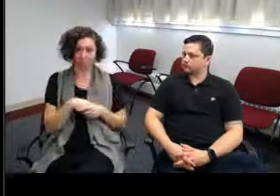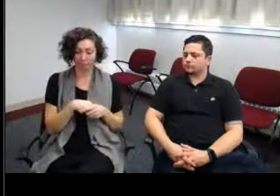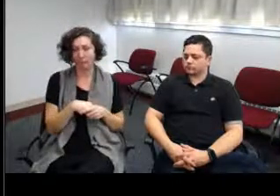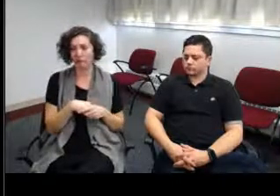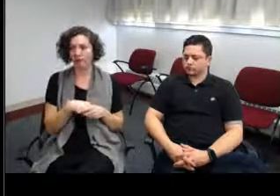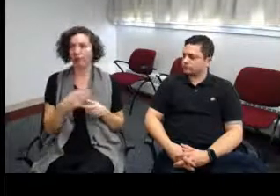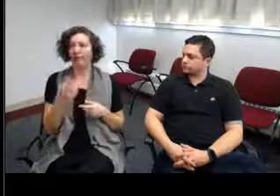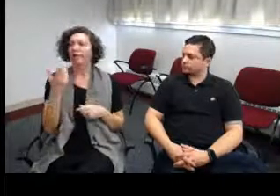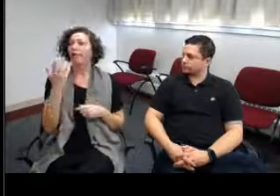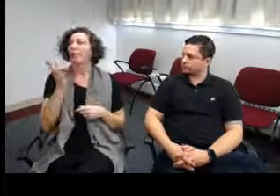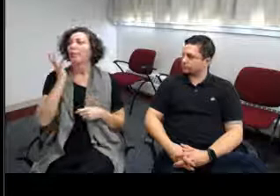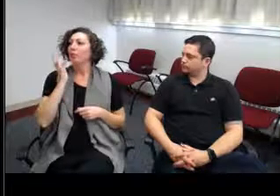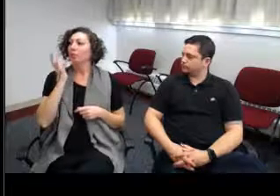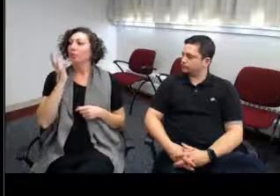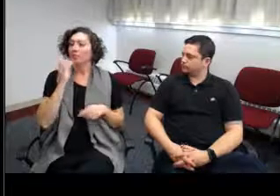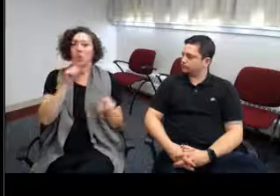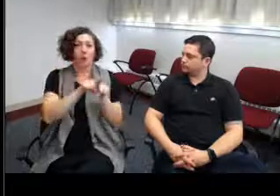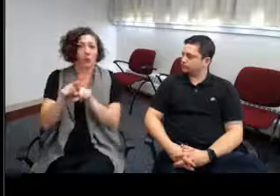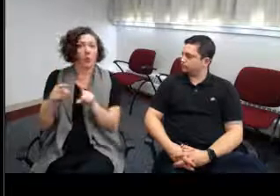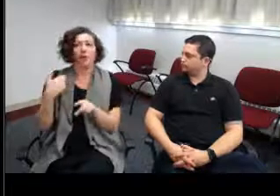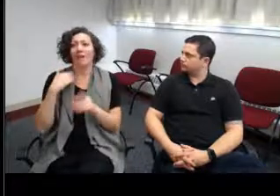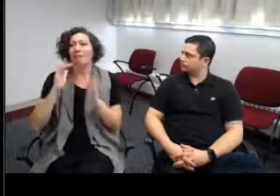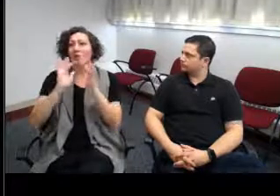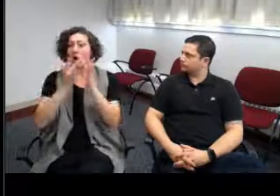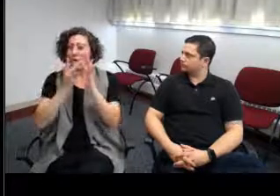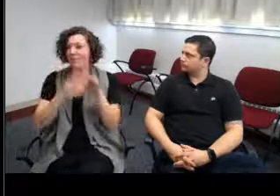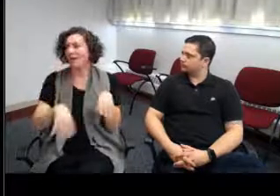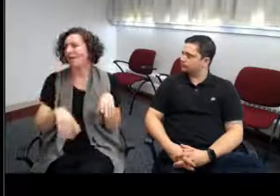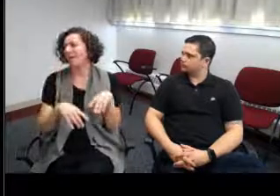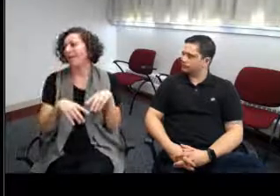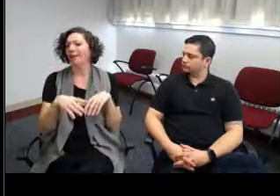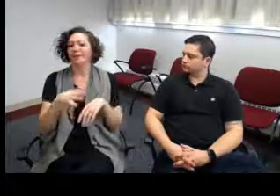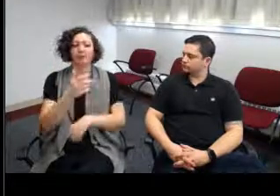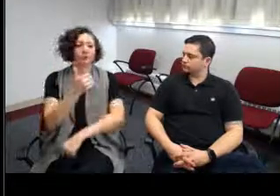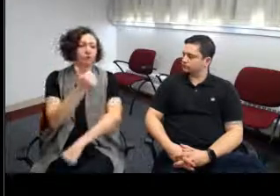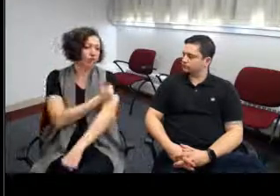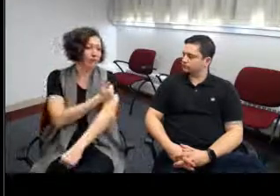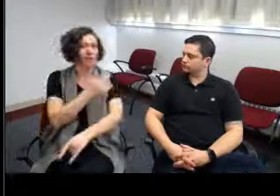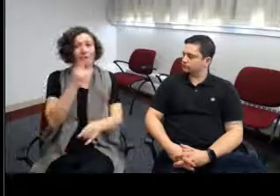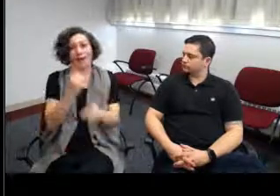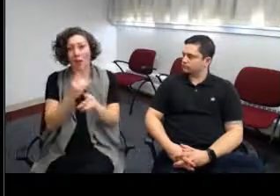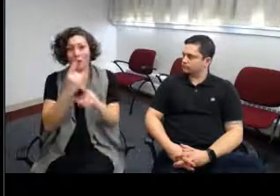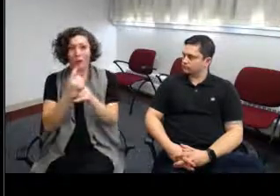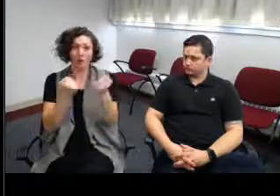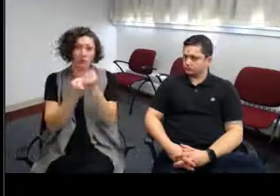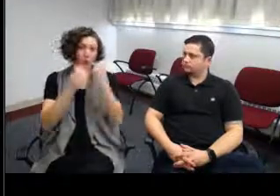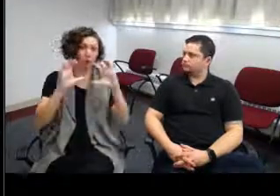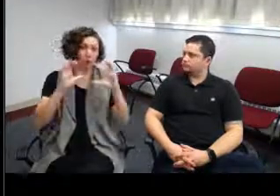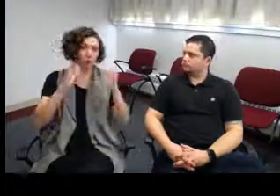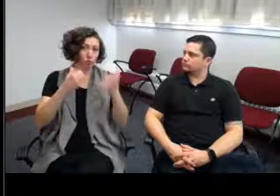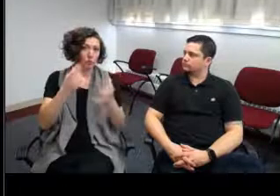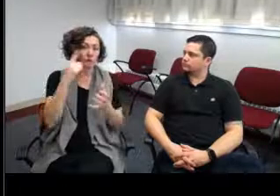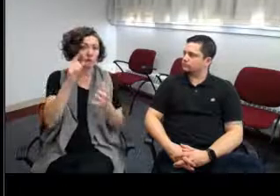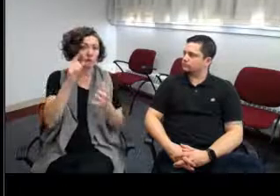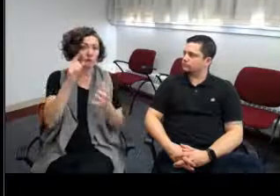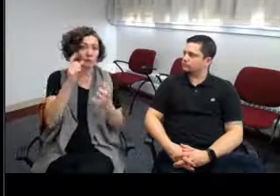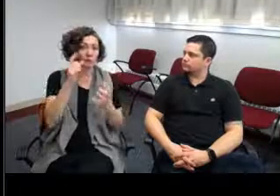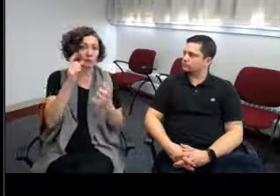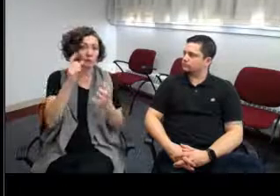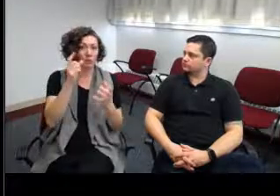There is an ASL grief support group that has recently been set up online. There's also online drug and